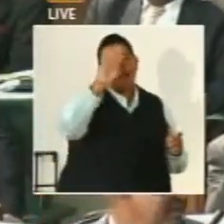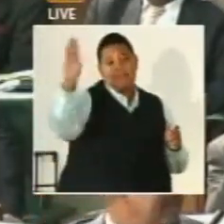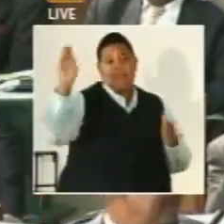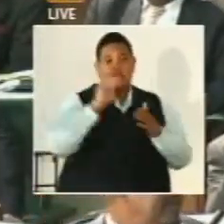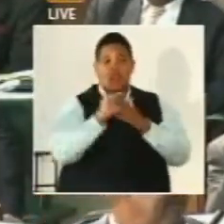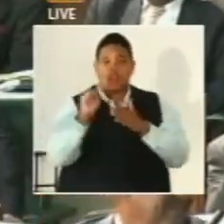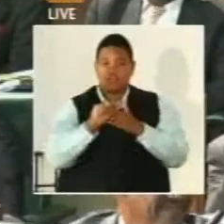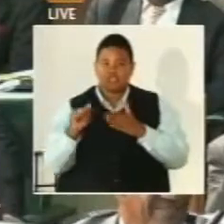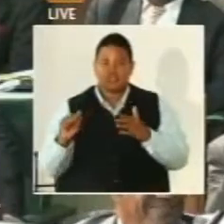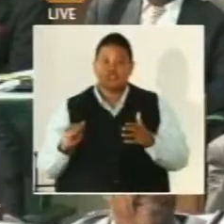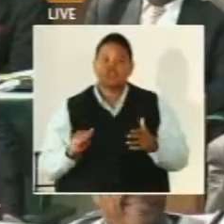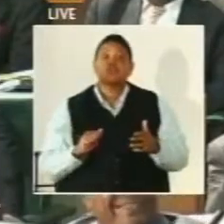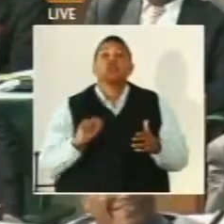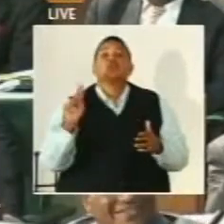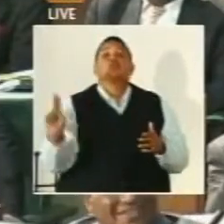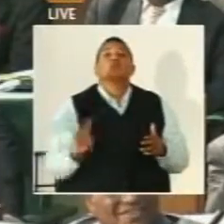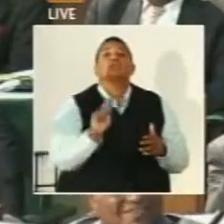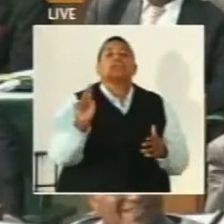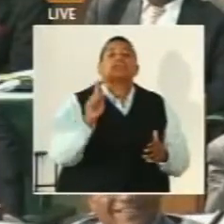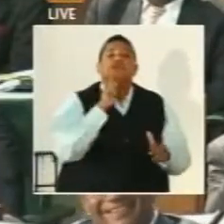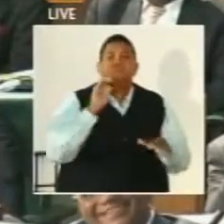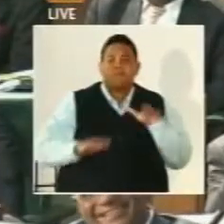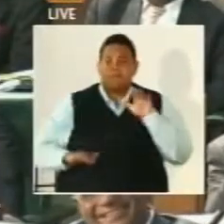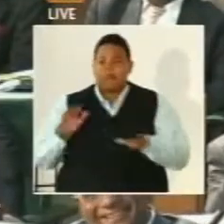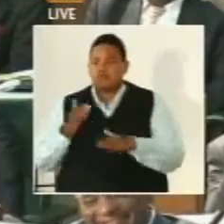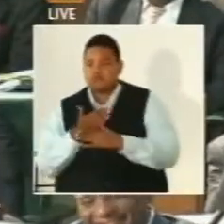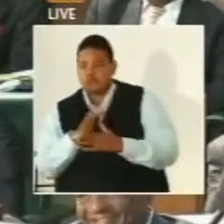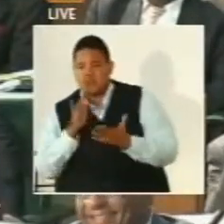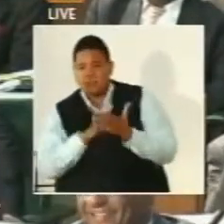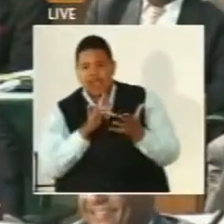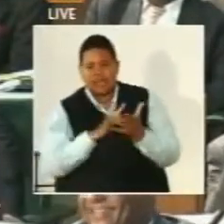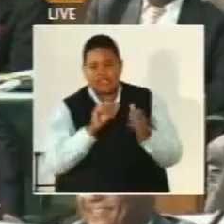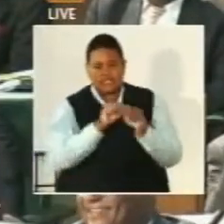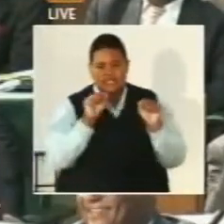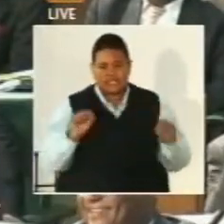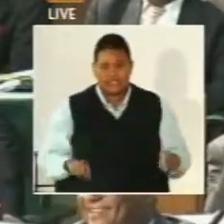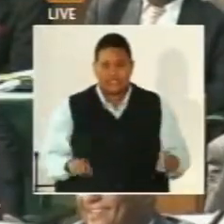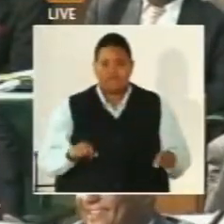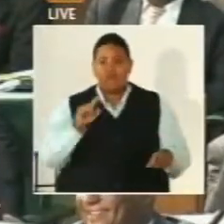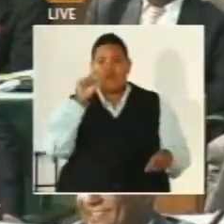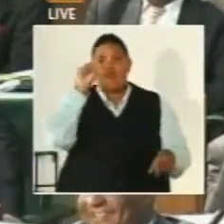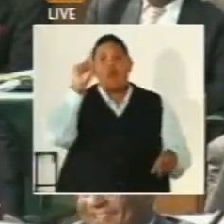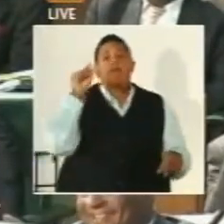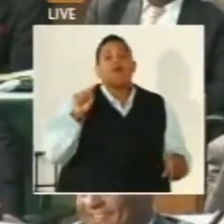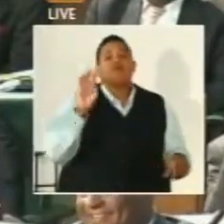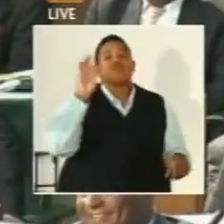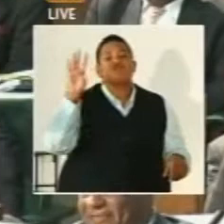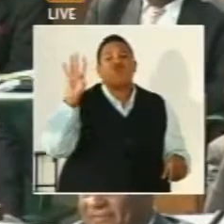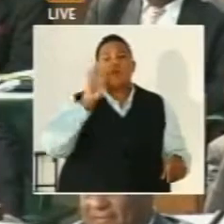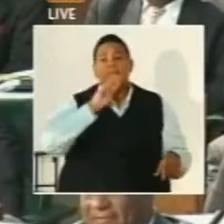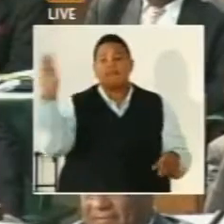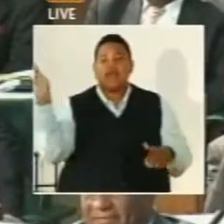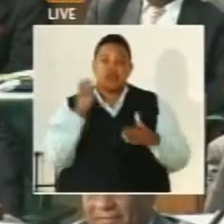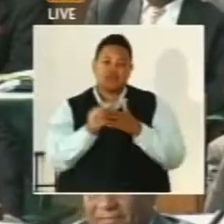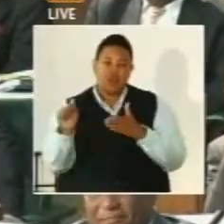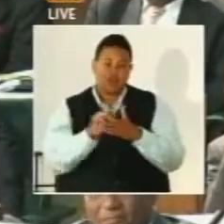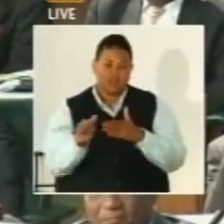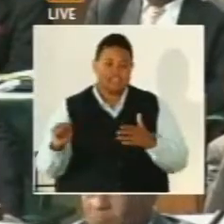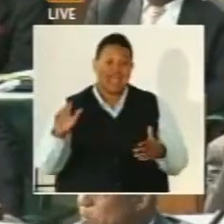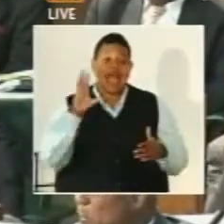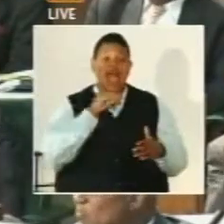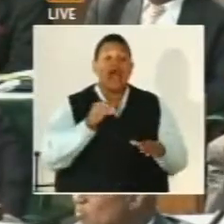billion, utilization of balances in the banking system of $1.4 billion,